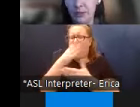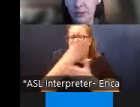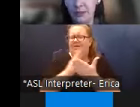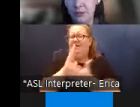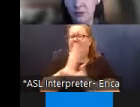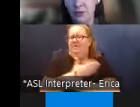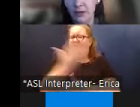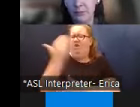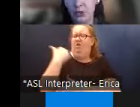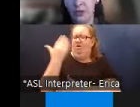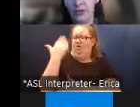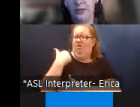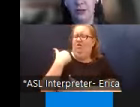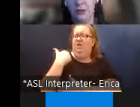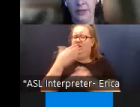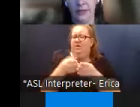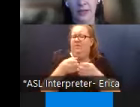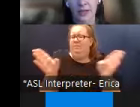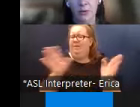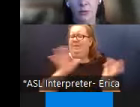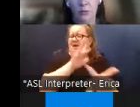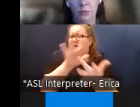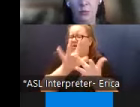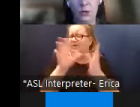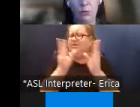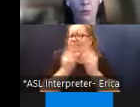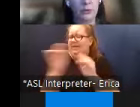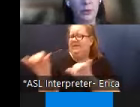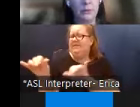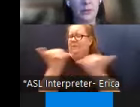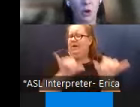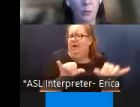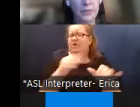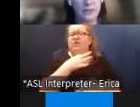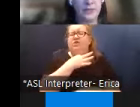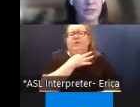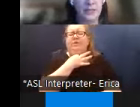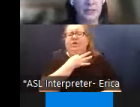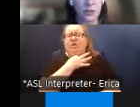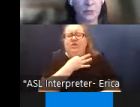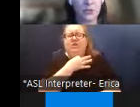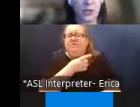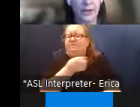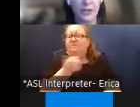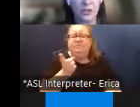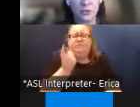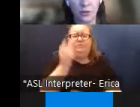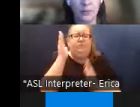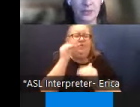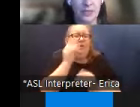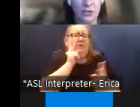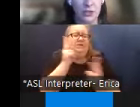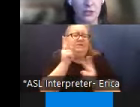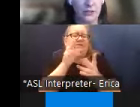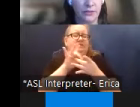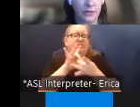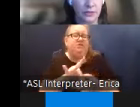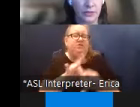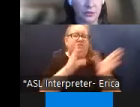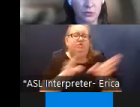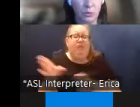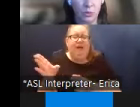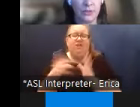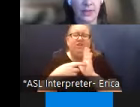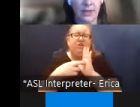earlier public outreach meetings too, and I'm curious, what were you maybe hoping to see in terms of strategies and representation